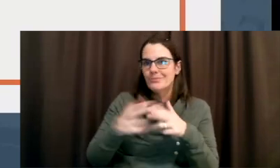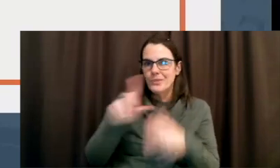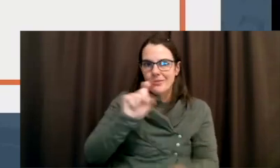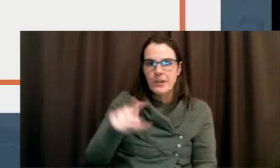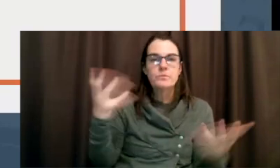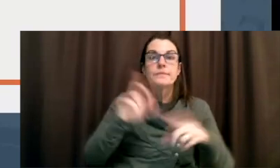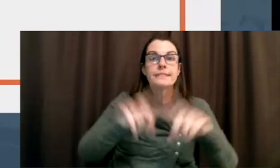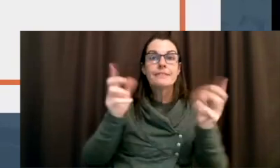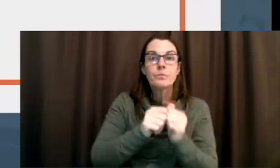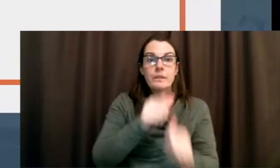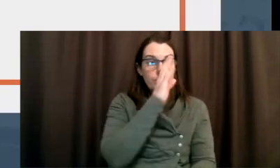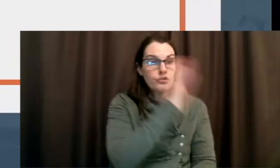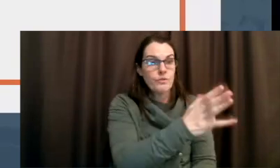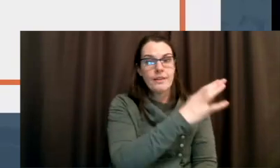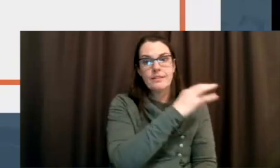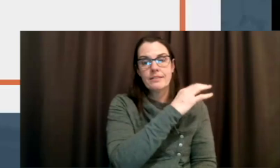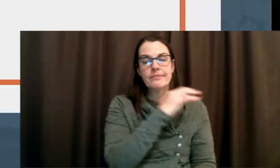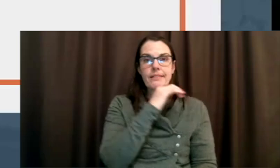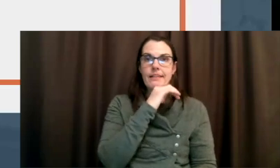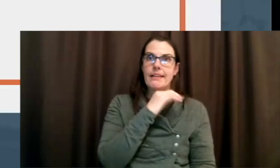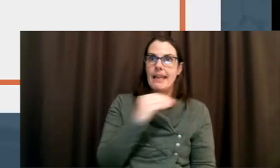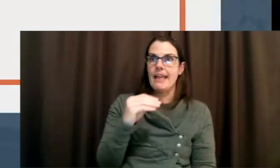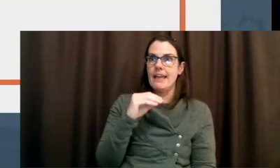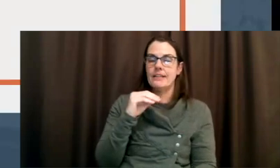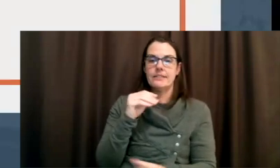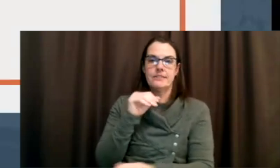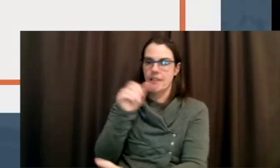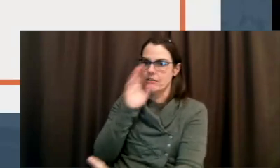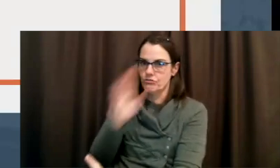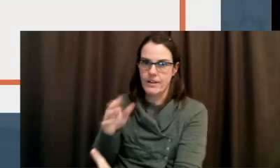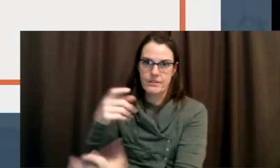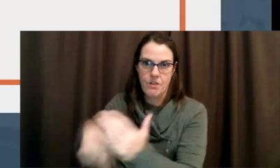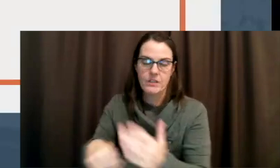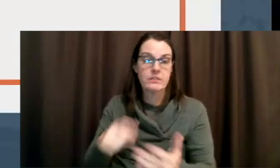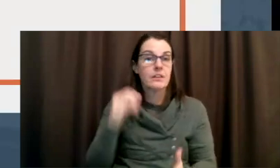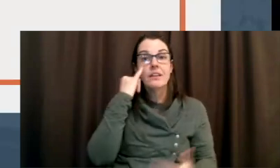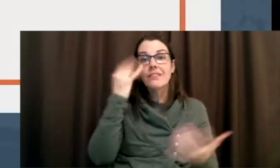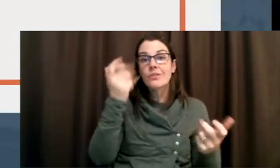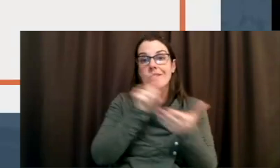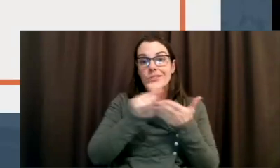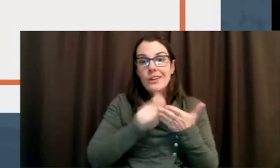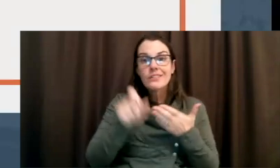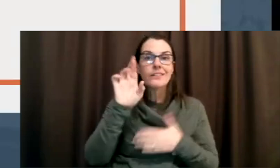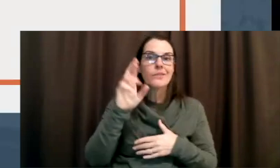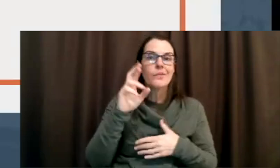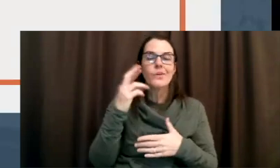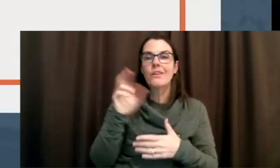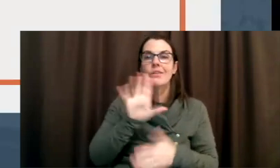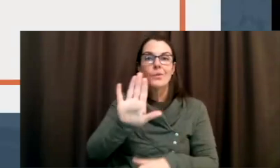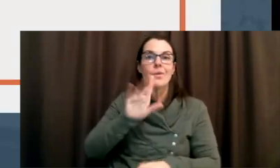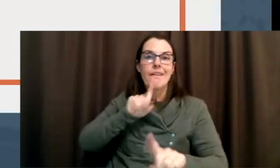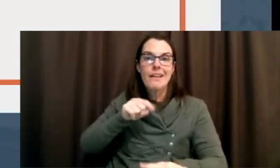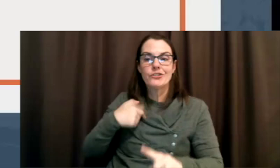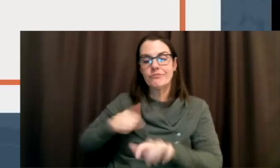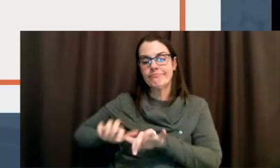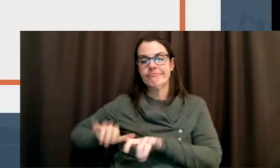between direct and indirect costs? So feel free to write this down on a piece of paper, or you can drop your answer in the